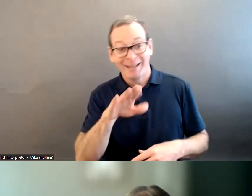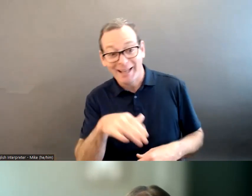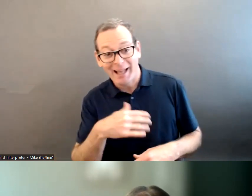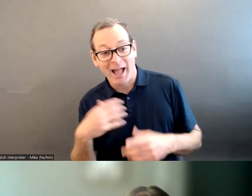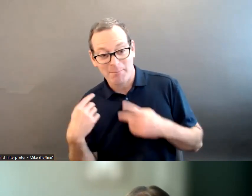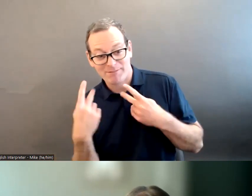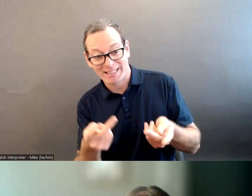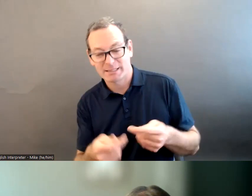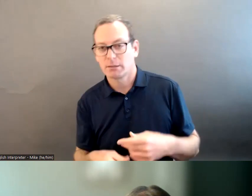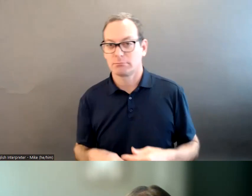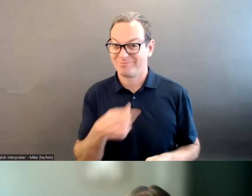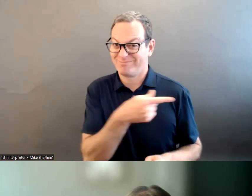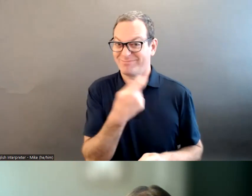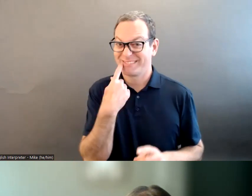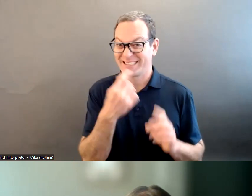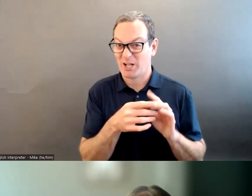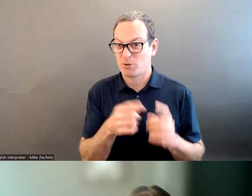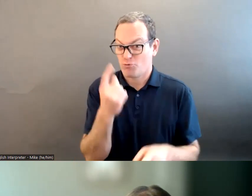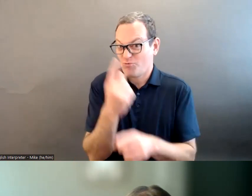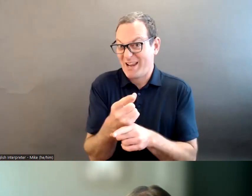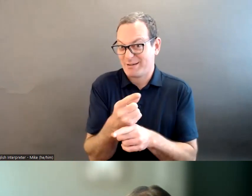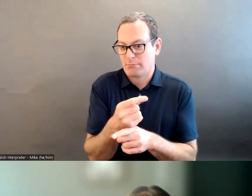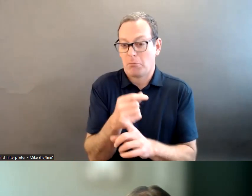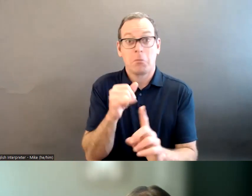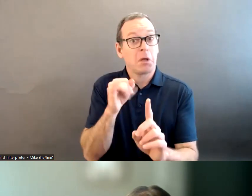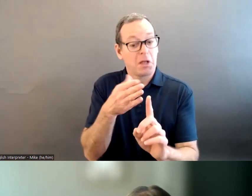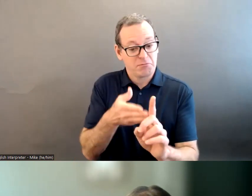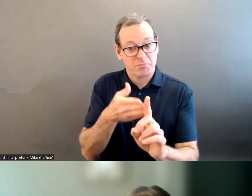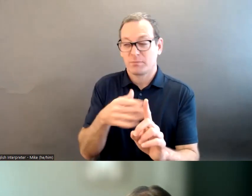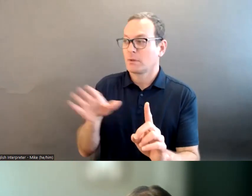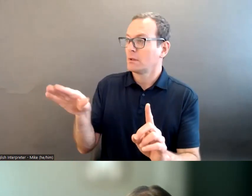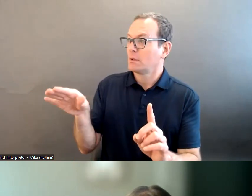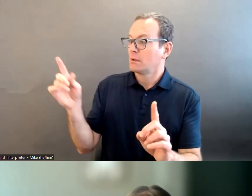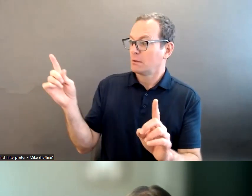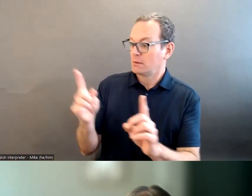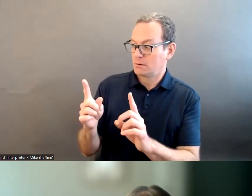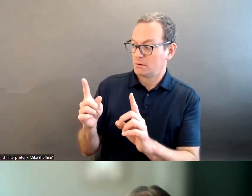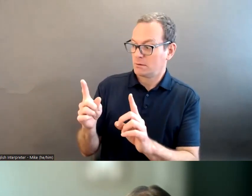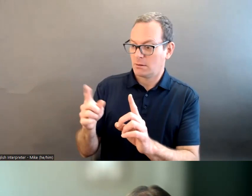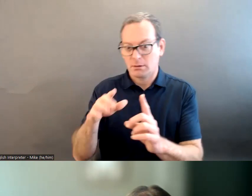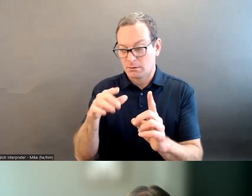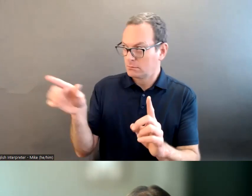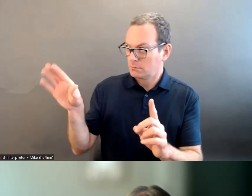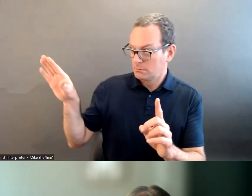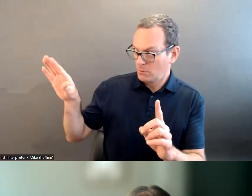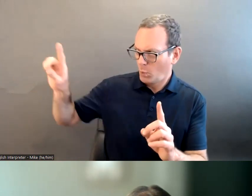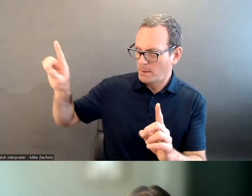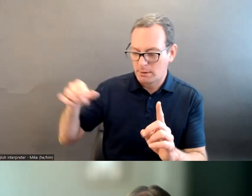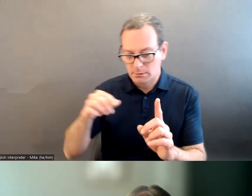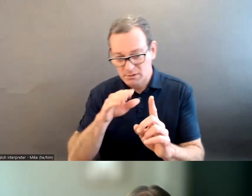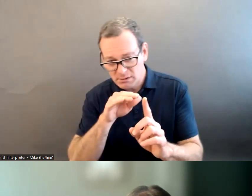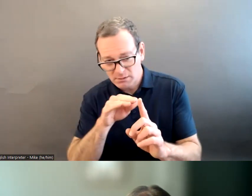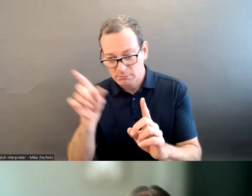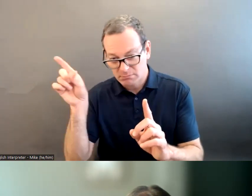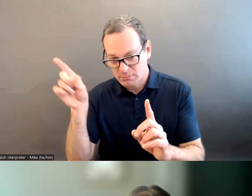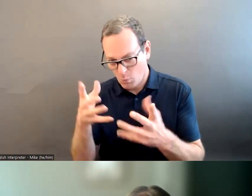mom like seeing the visitors? Well, if someone's considering cutting mom off, they should be talking to her and saying, do you want these visitors to see you?